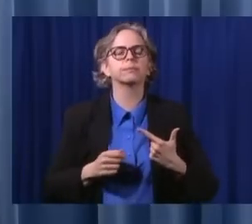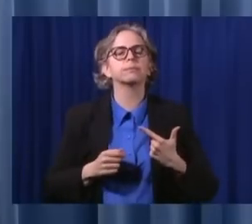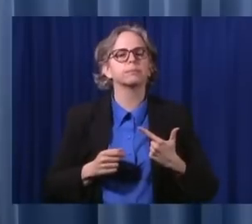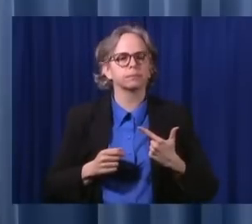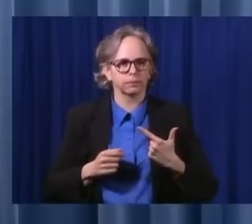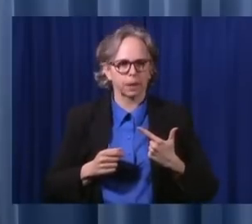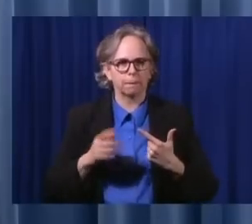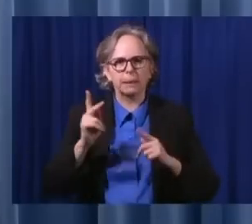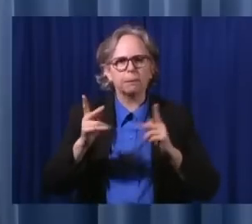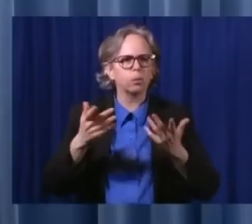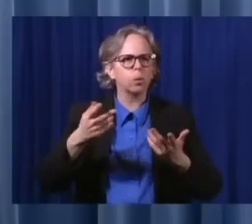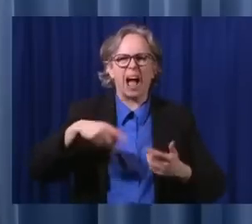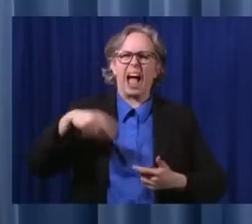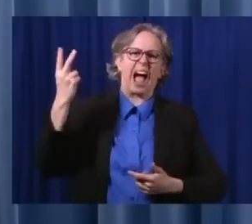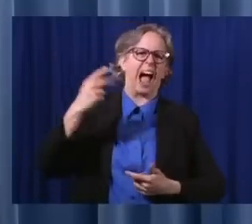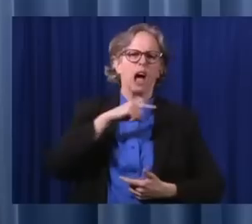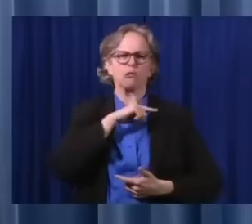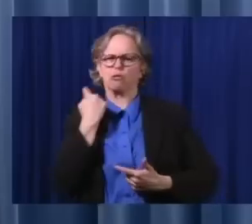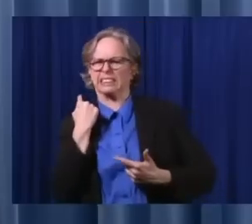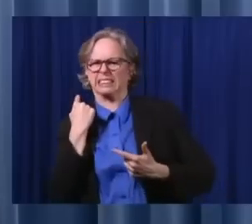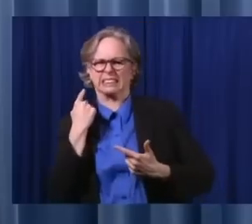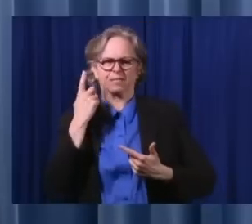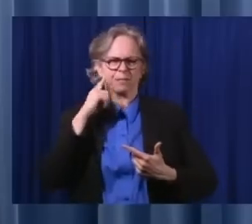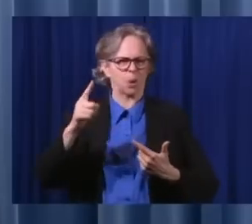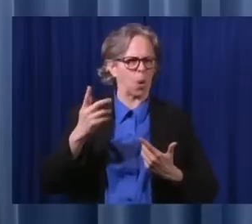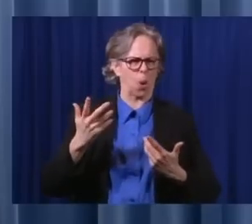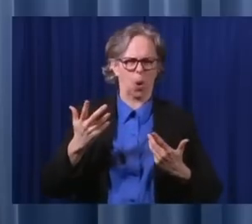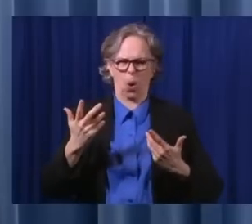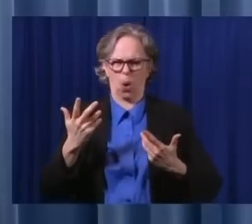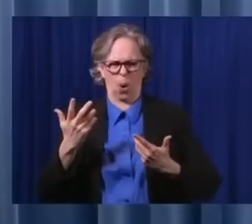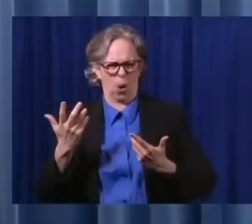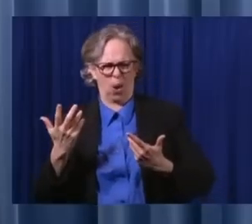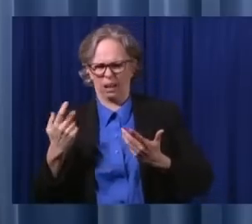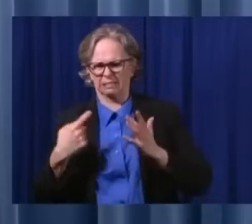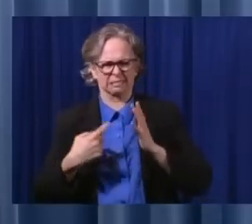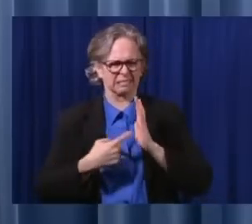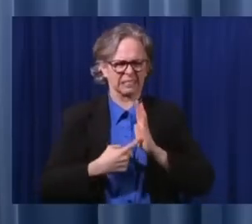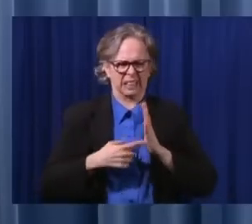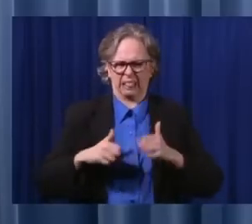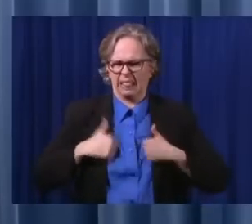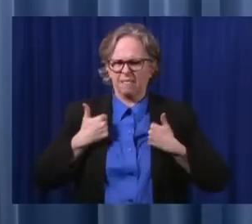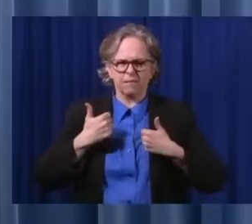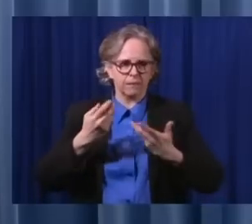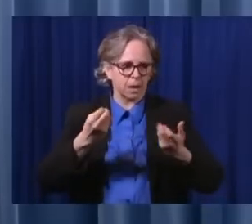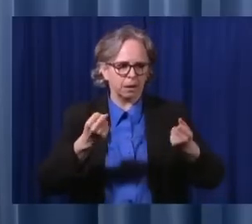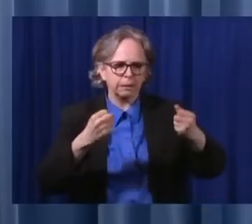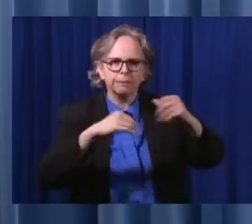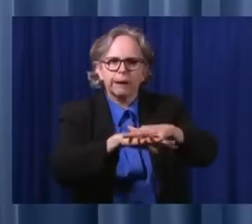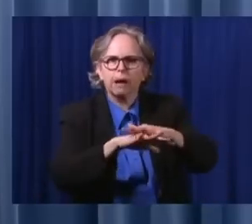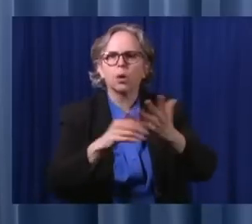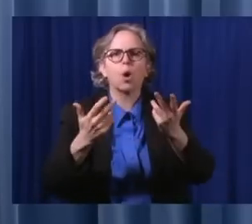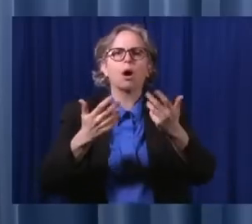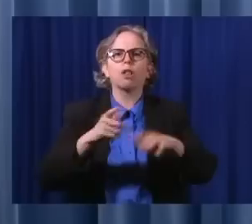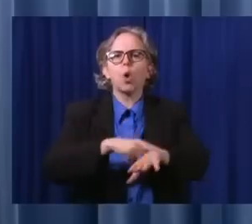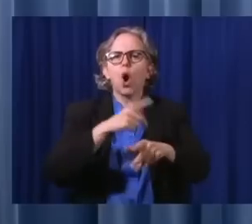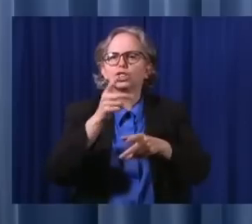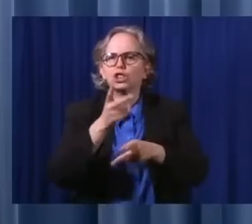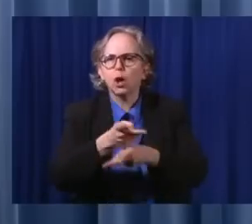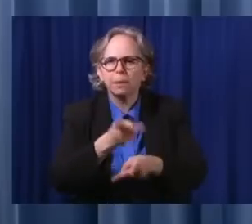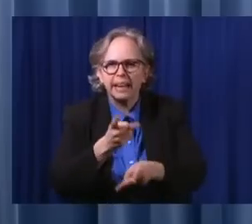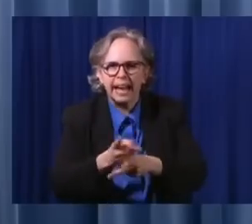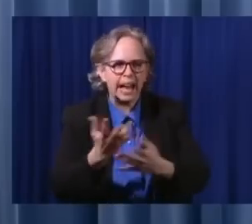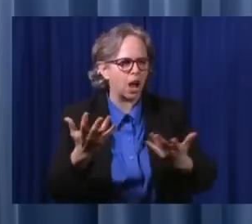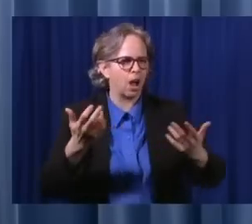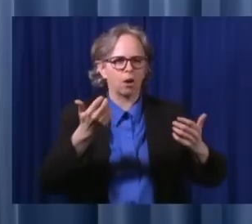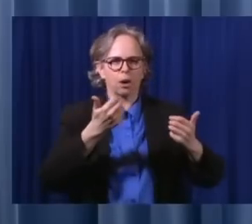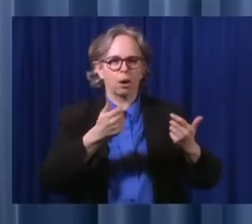risk of complications from COVID-19, including residents of long-term care facilities and congregate care facilities, patients